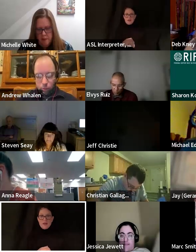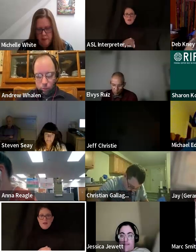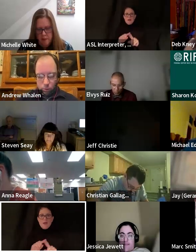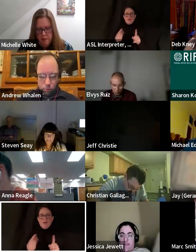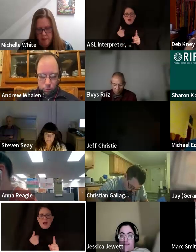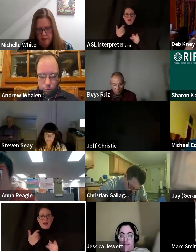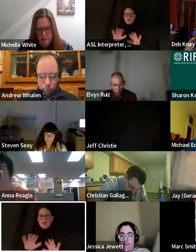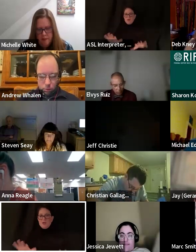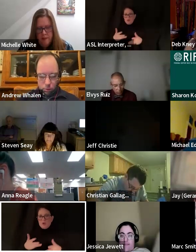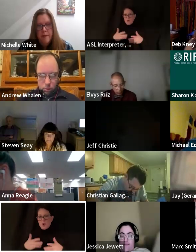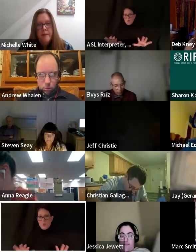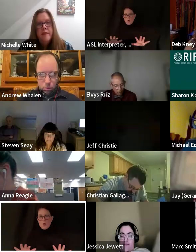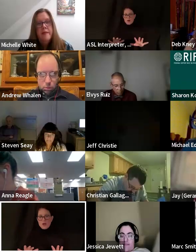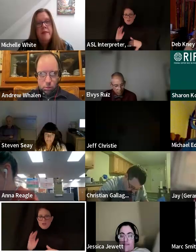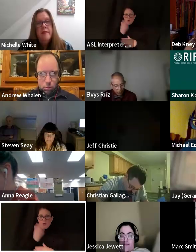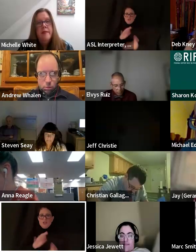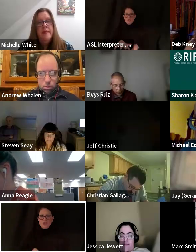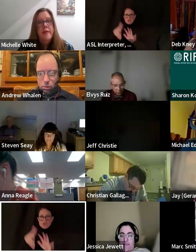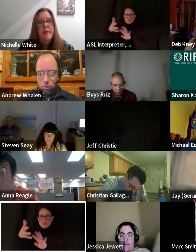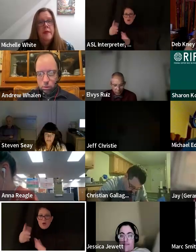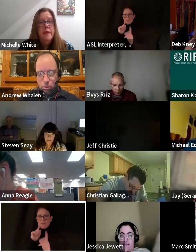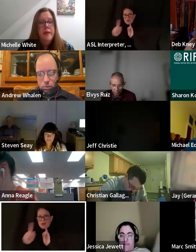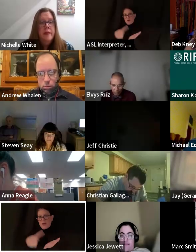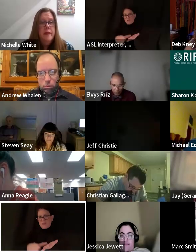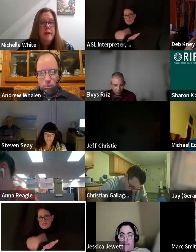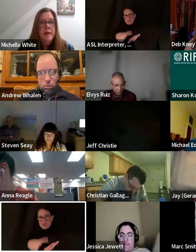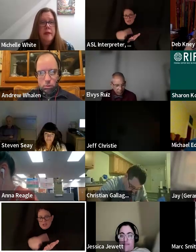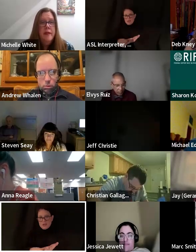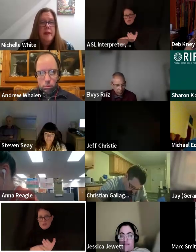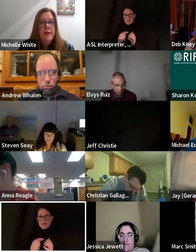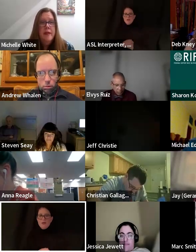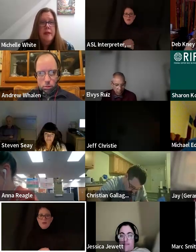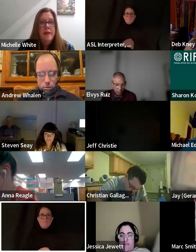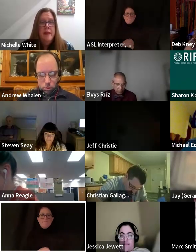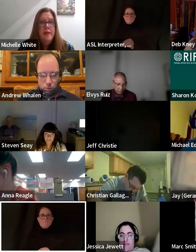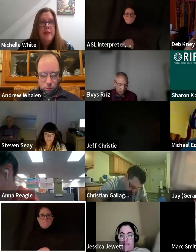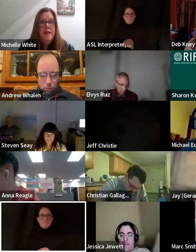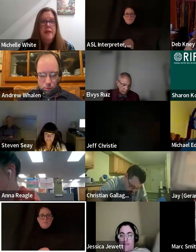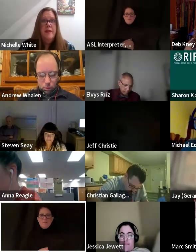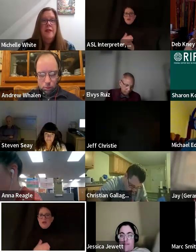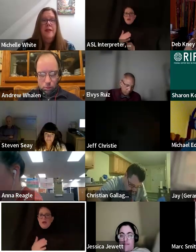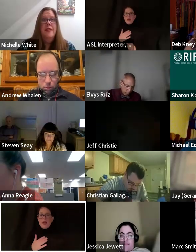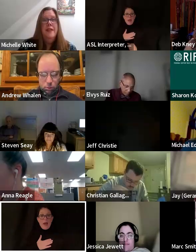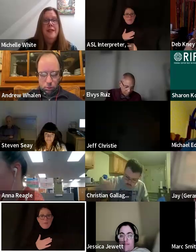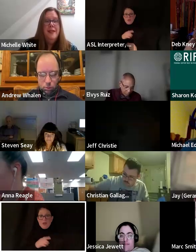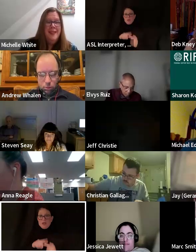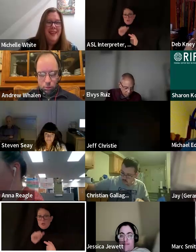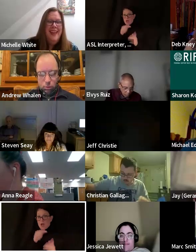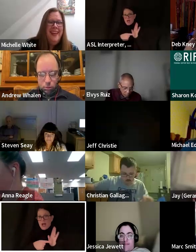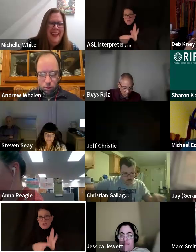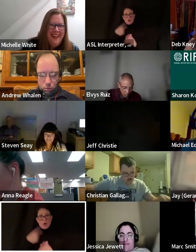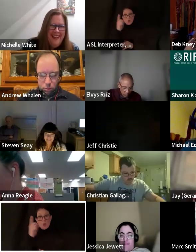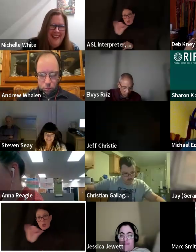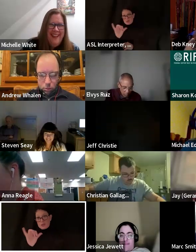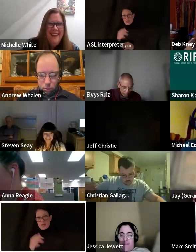don't want to disrupt this conversation. So, happy to not share what it looks